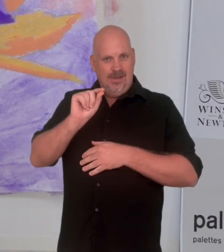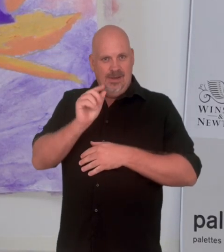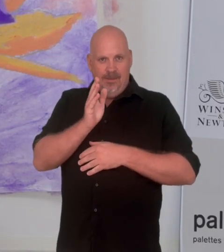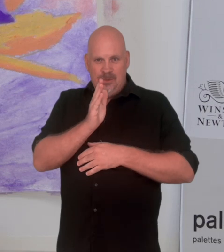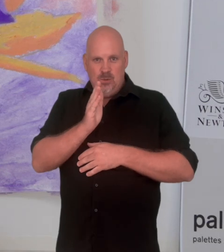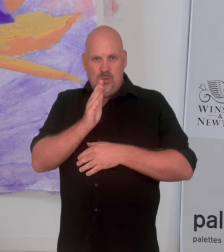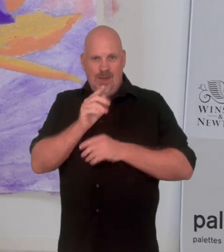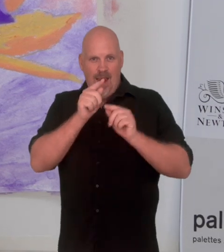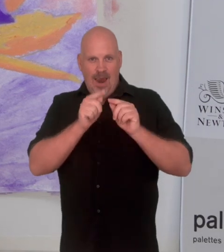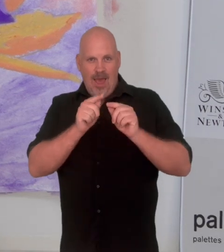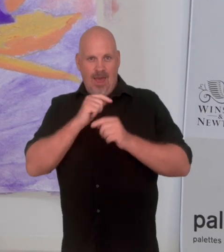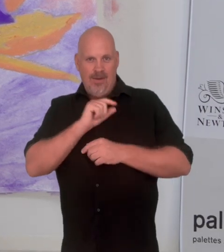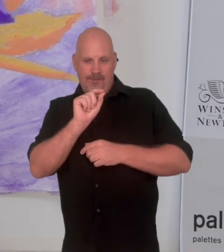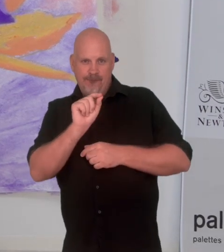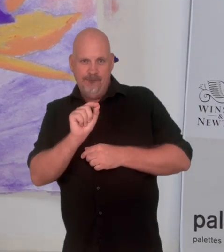for this one.